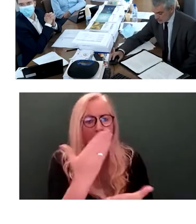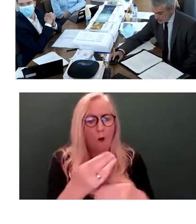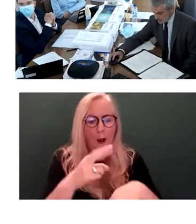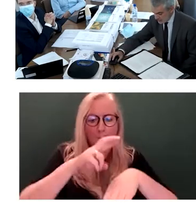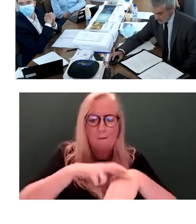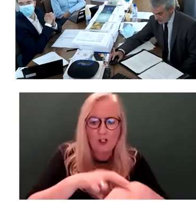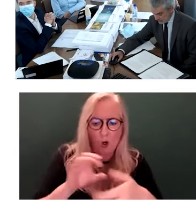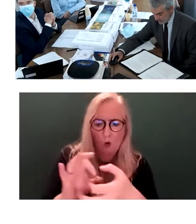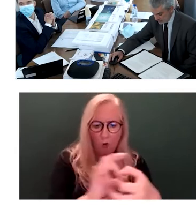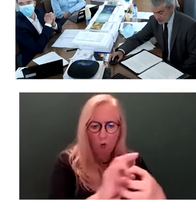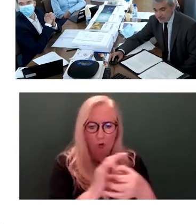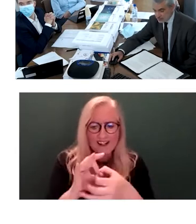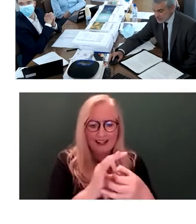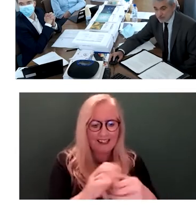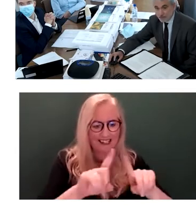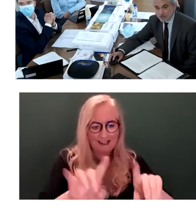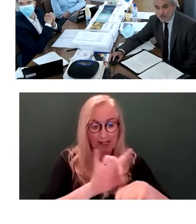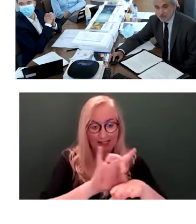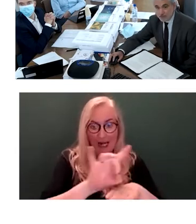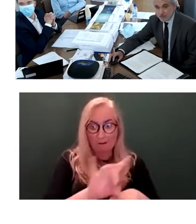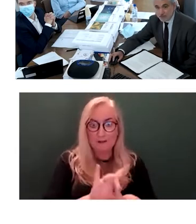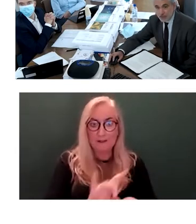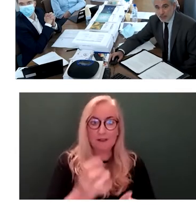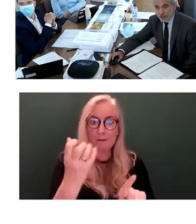and consolidating these different benefit systems.